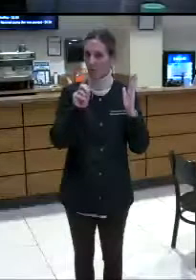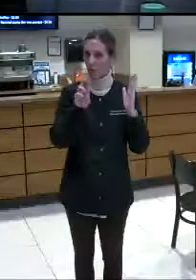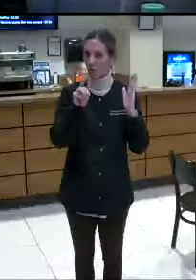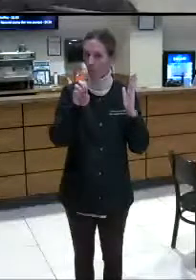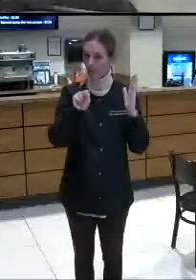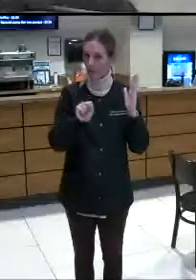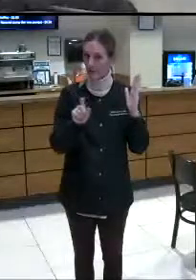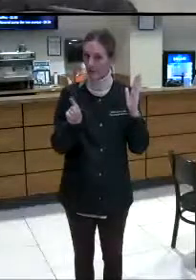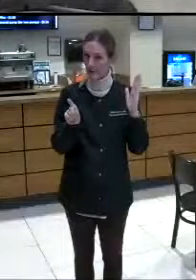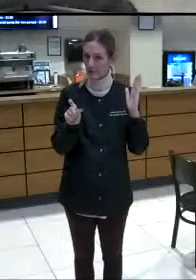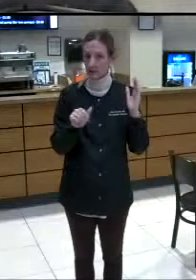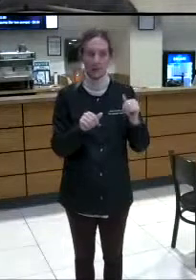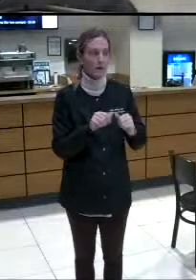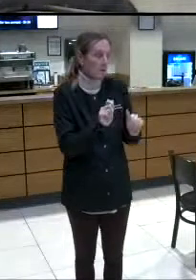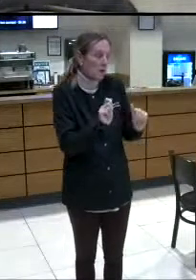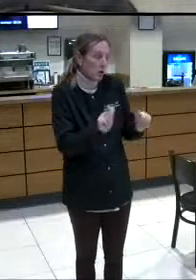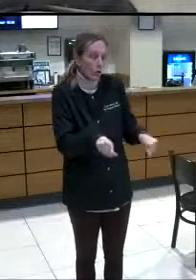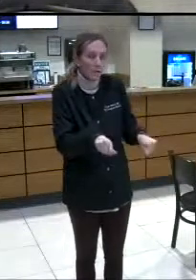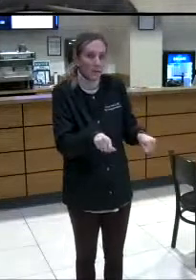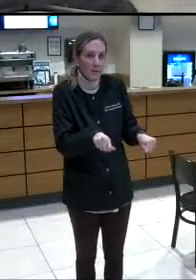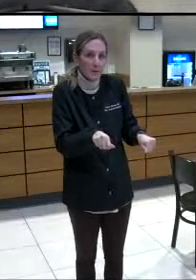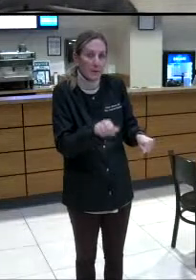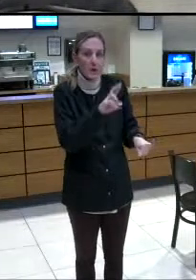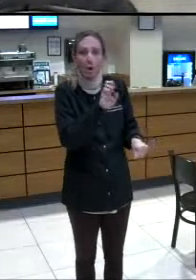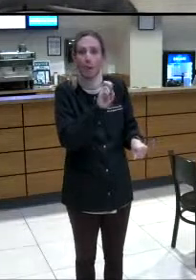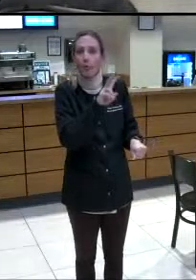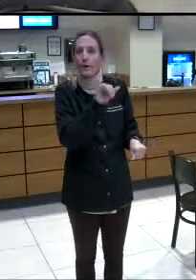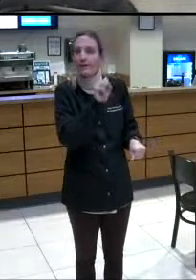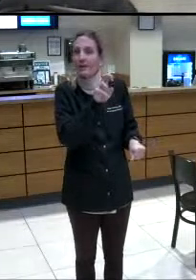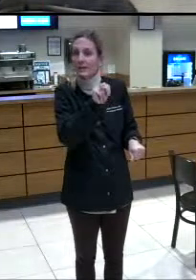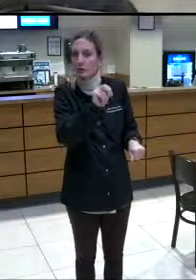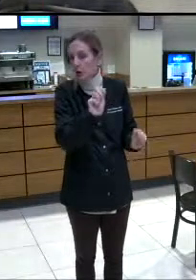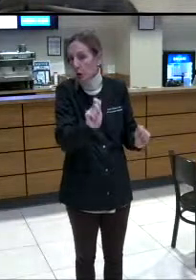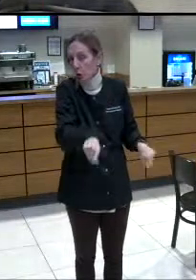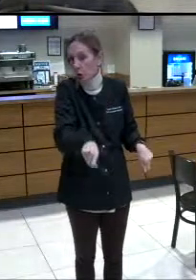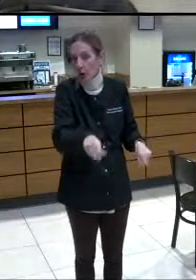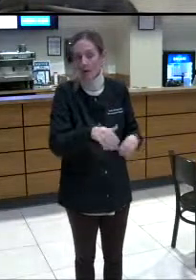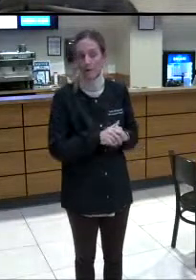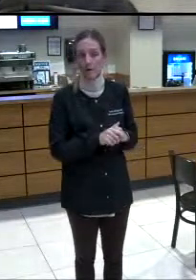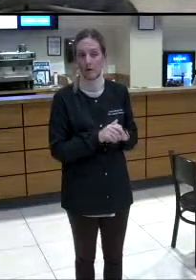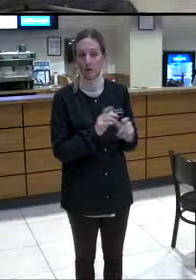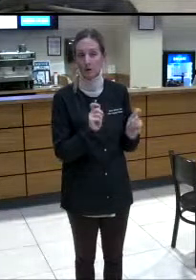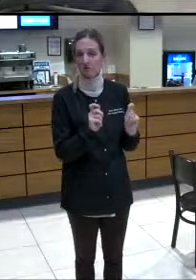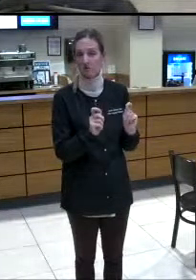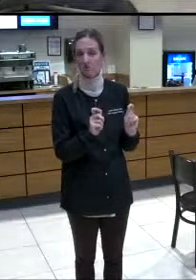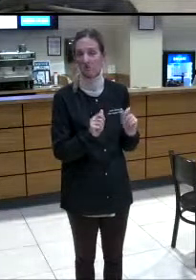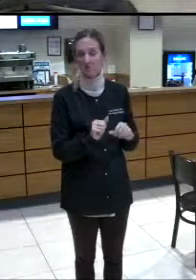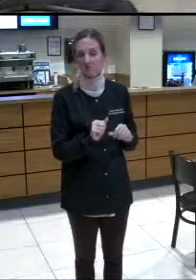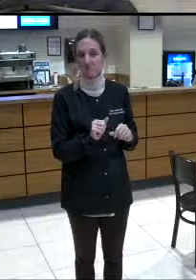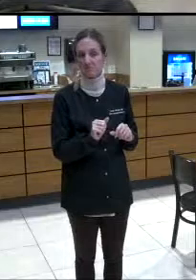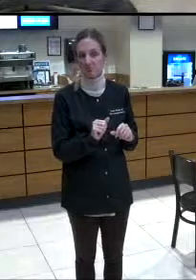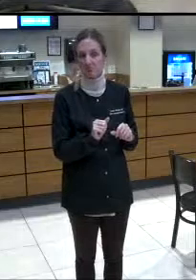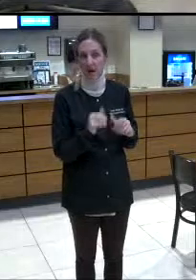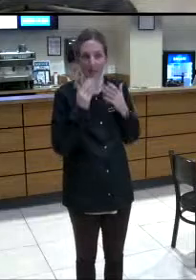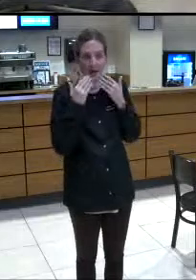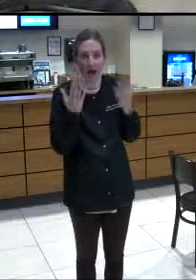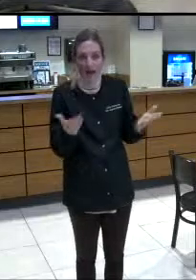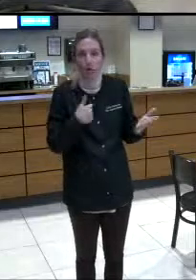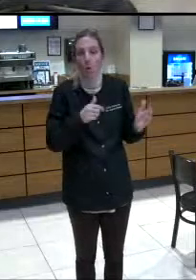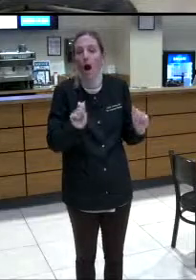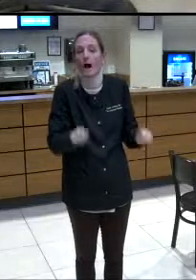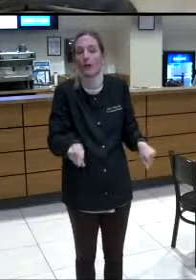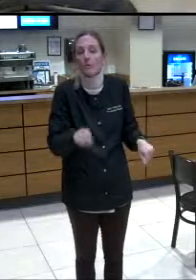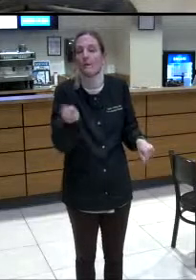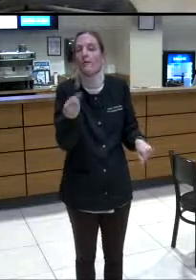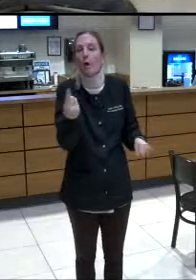Could that be a revision. That would be great. I don't know. I could be the only person who doesn't understand it.